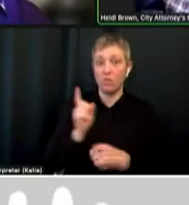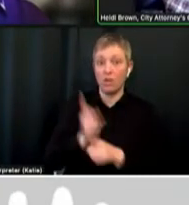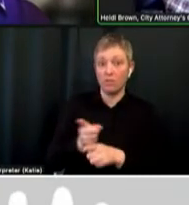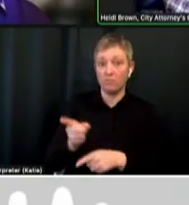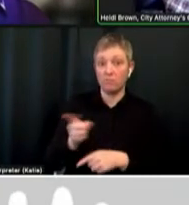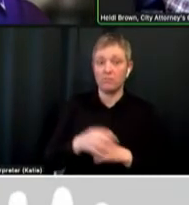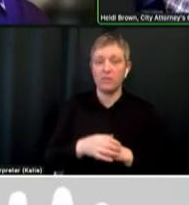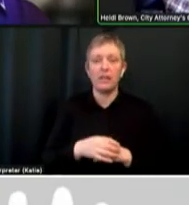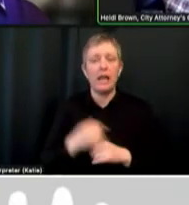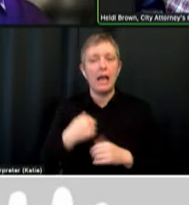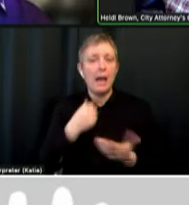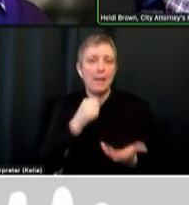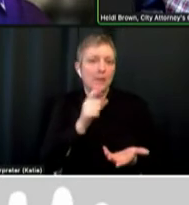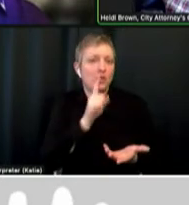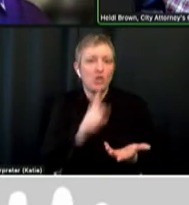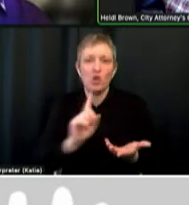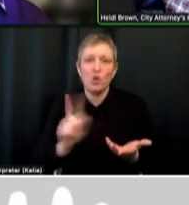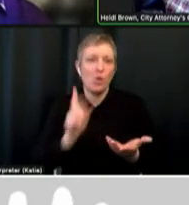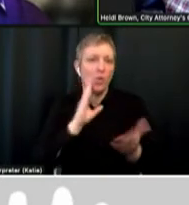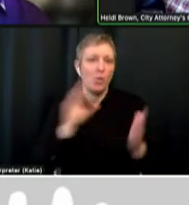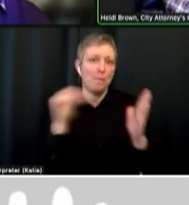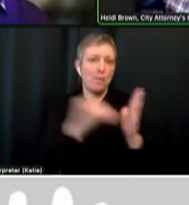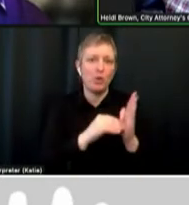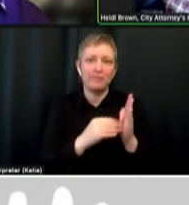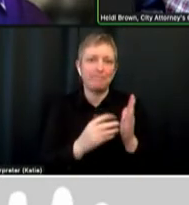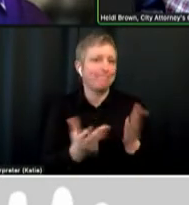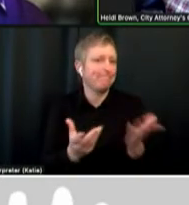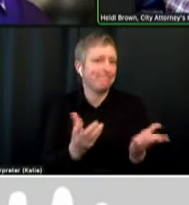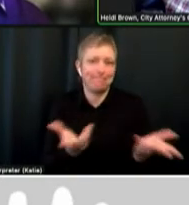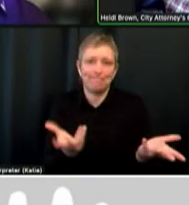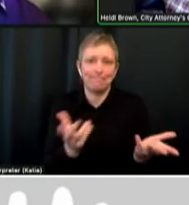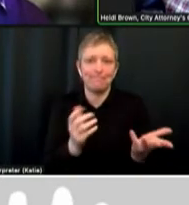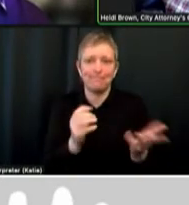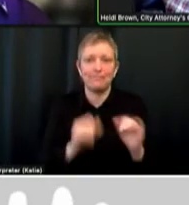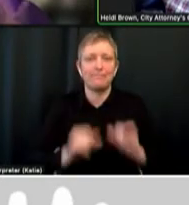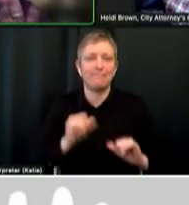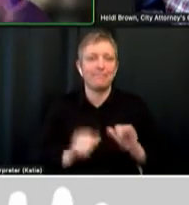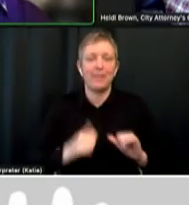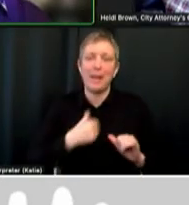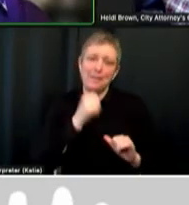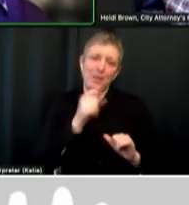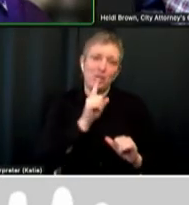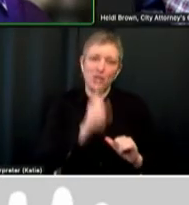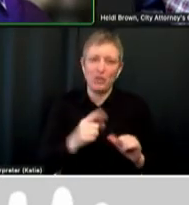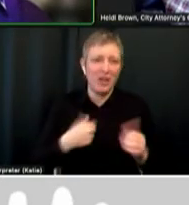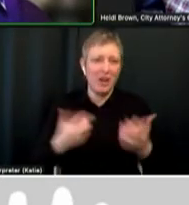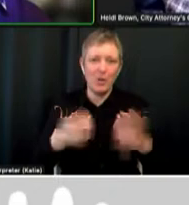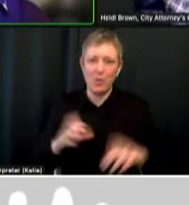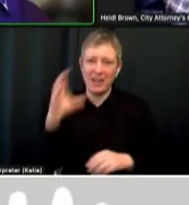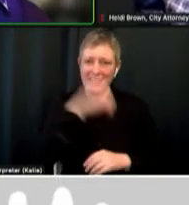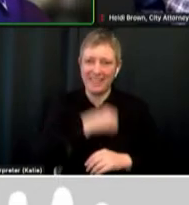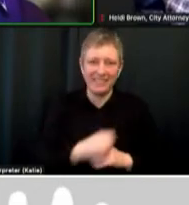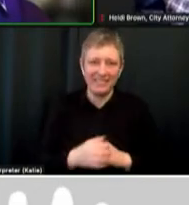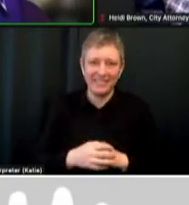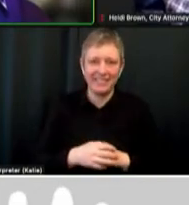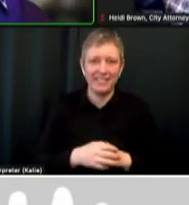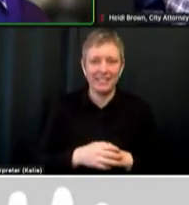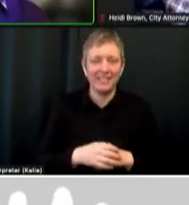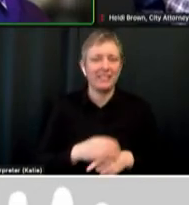under conduct. I will not guess on that. Okay, well, we'll leave it to them, those who do